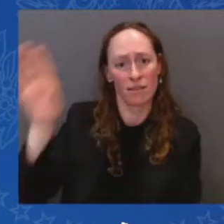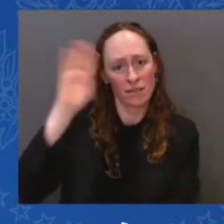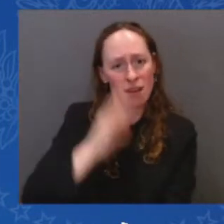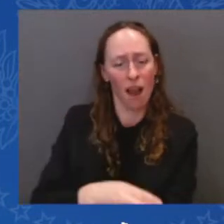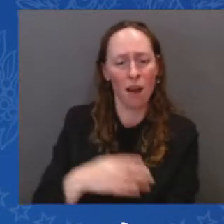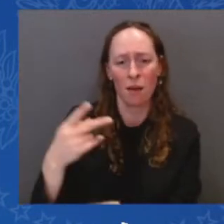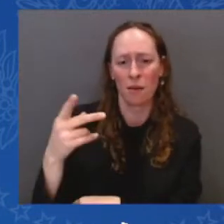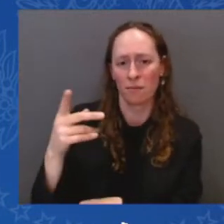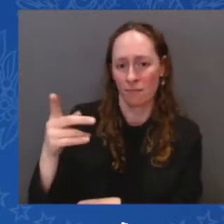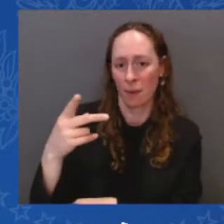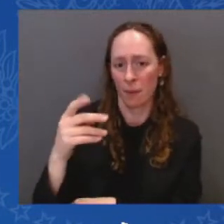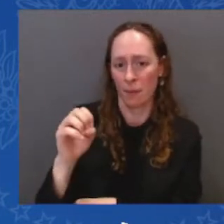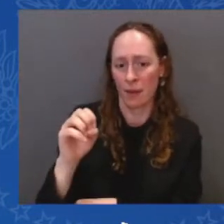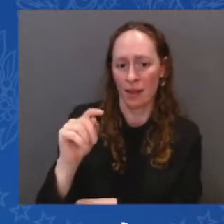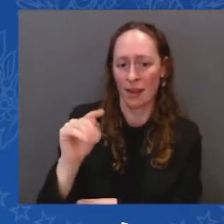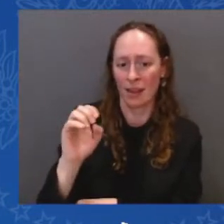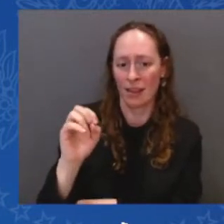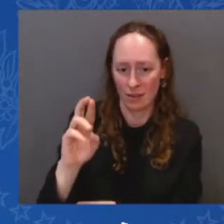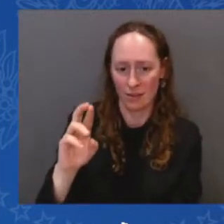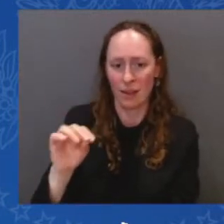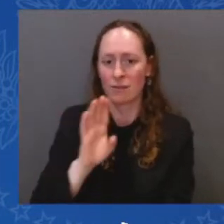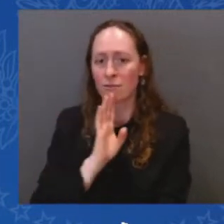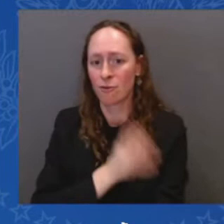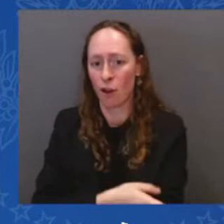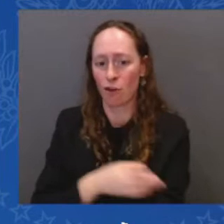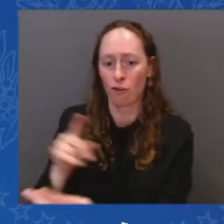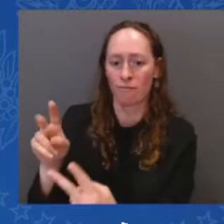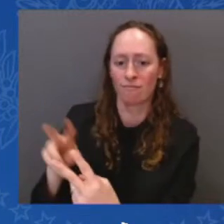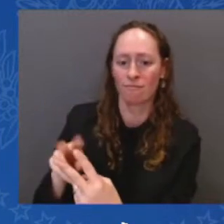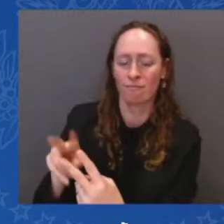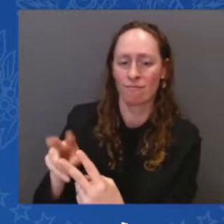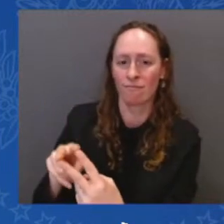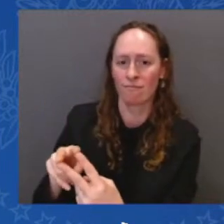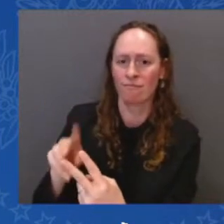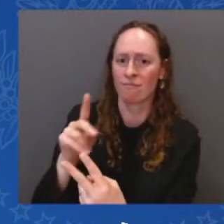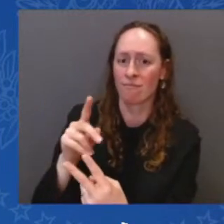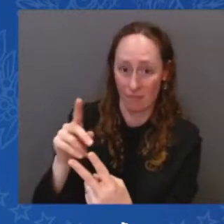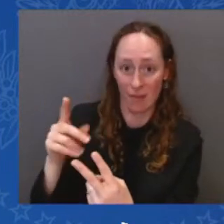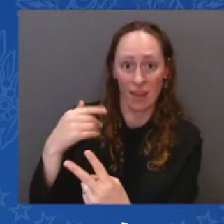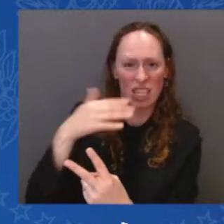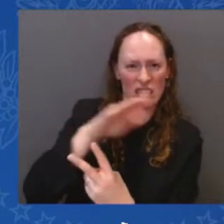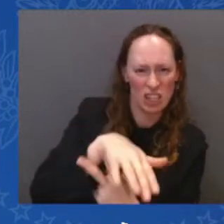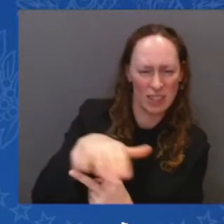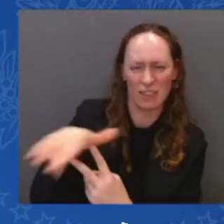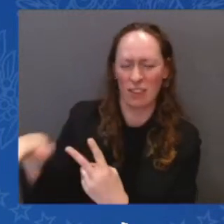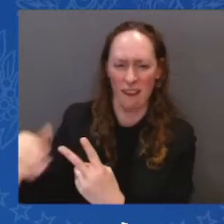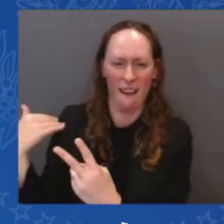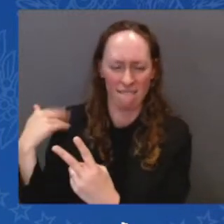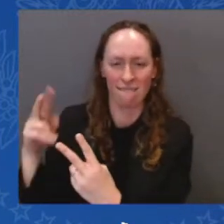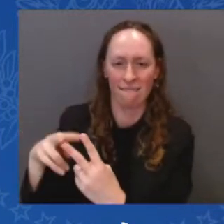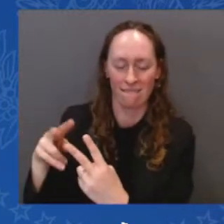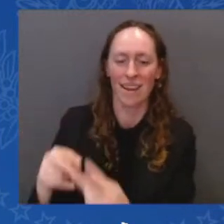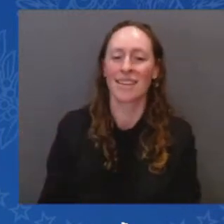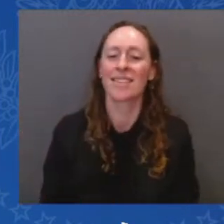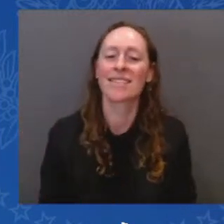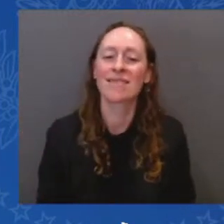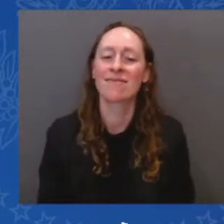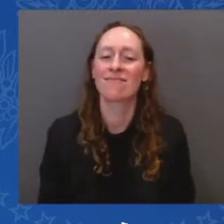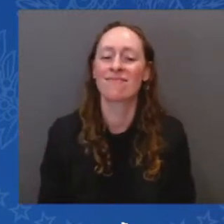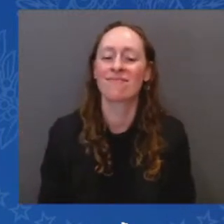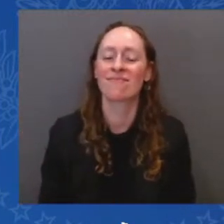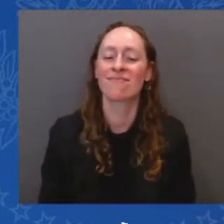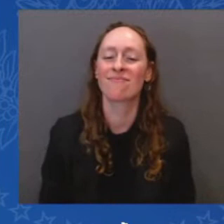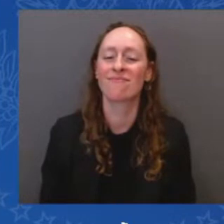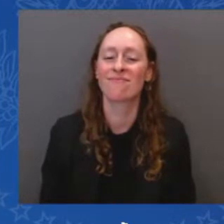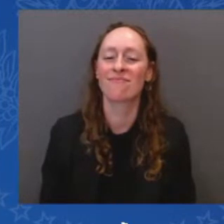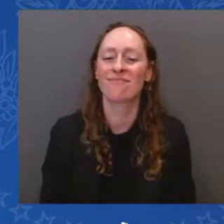and their kids, Alice, Ben, and Clark. And Andrew, thank you for your 8 years of service in the U.S. Army,